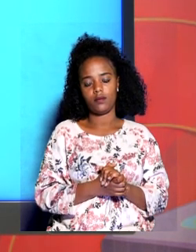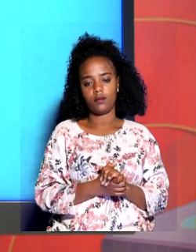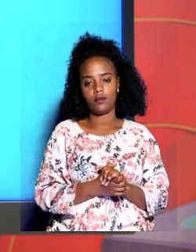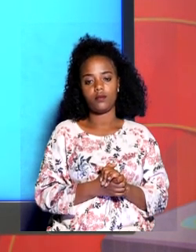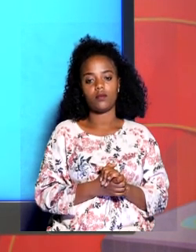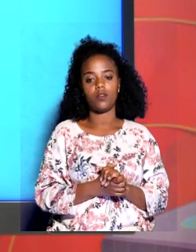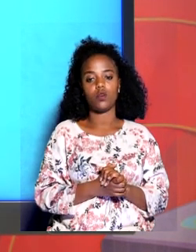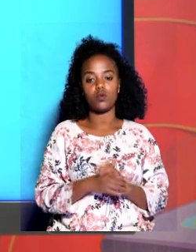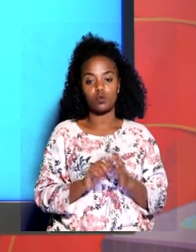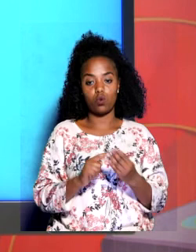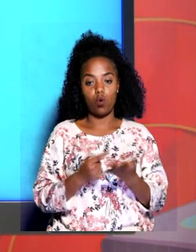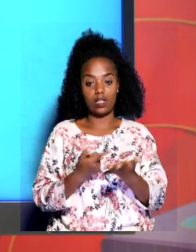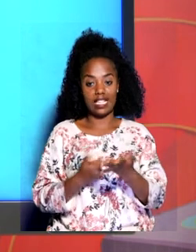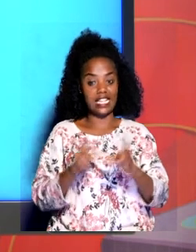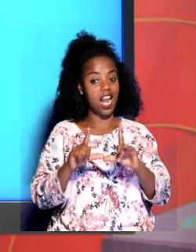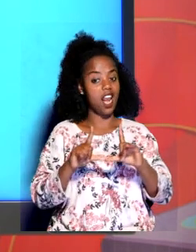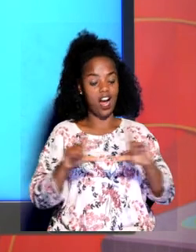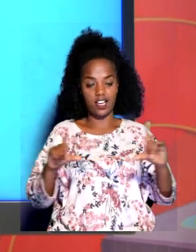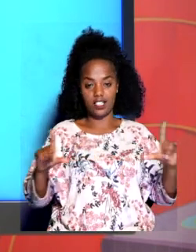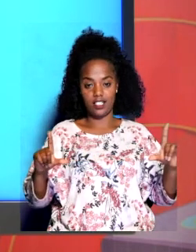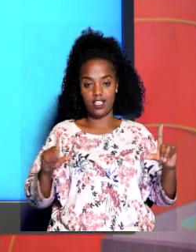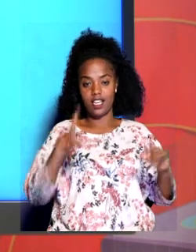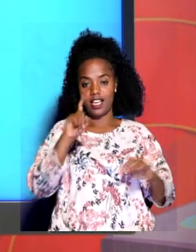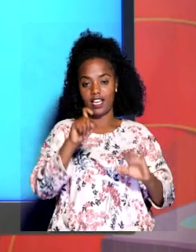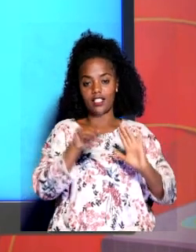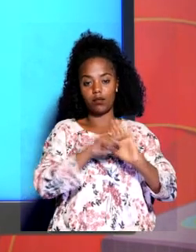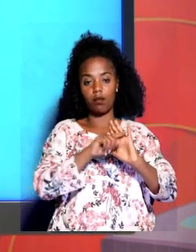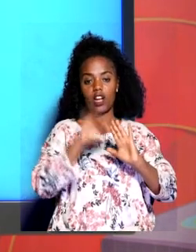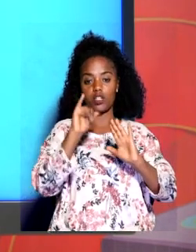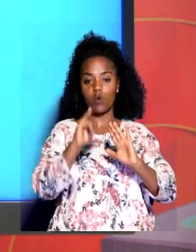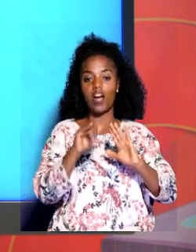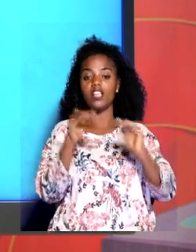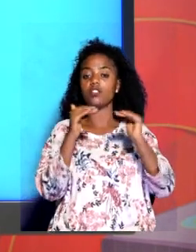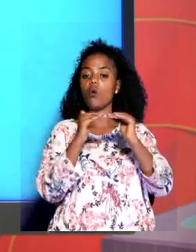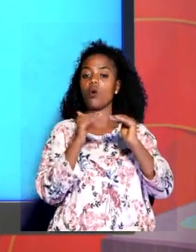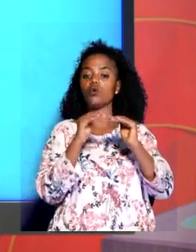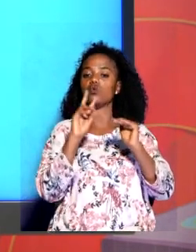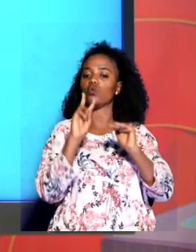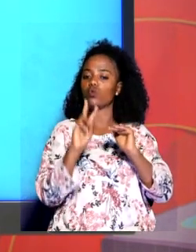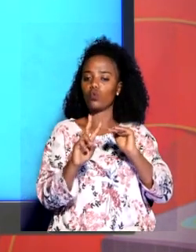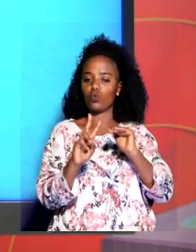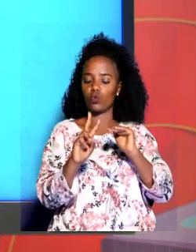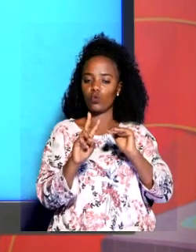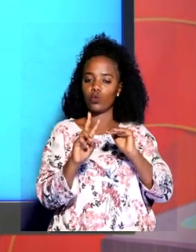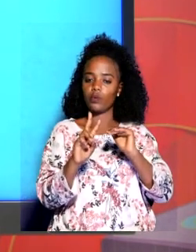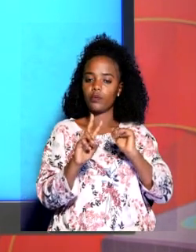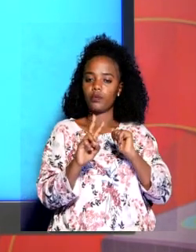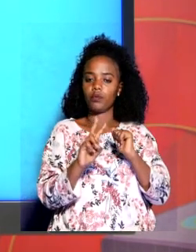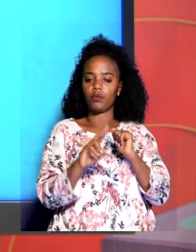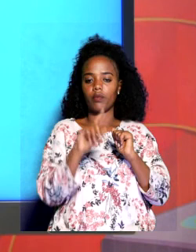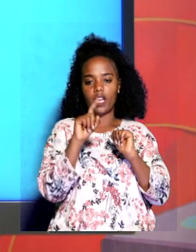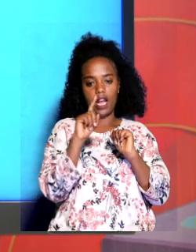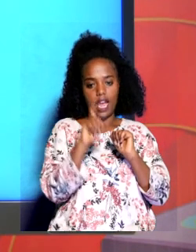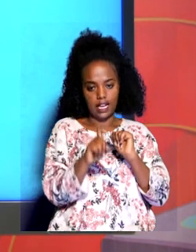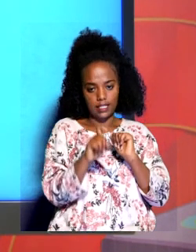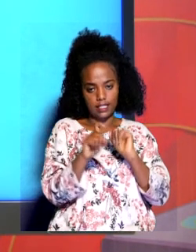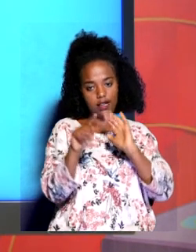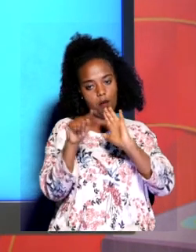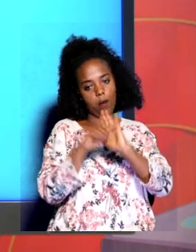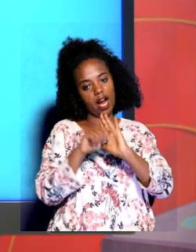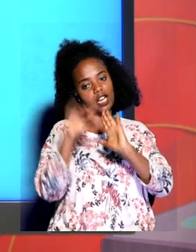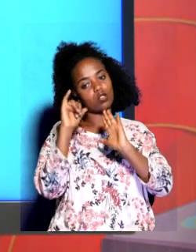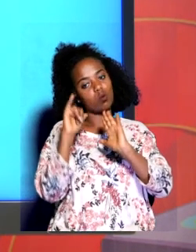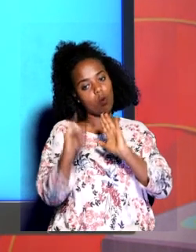So this is the line x minus y is equals to 2. X minus